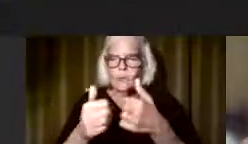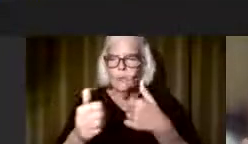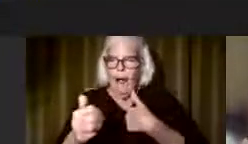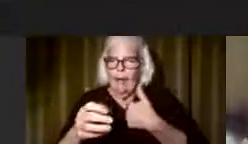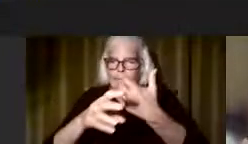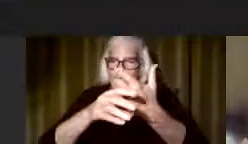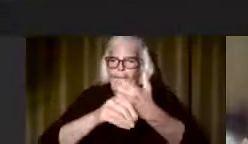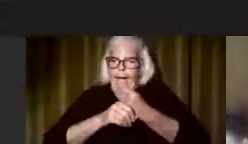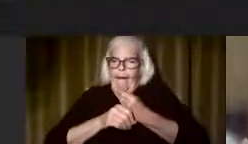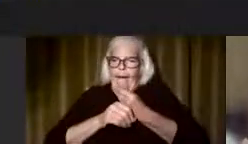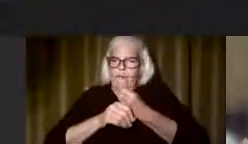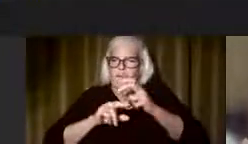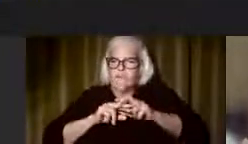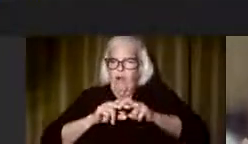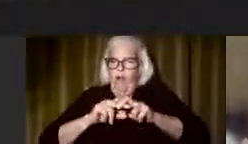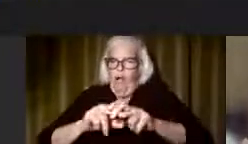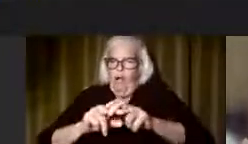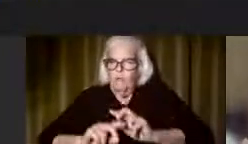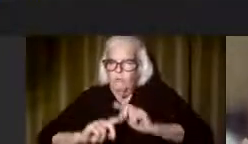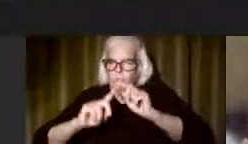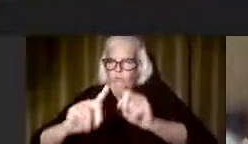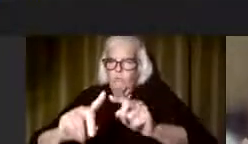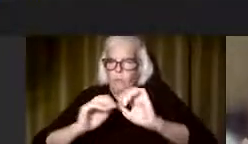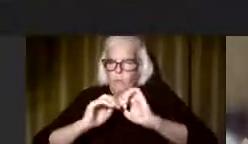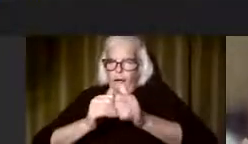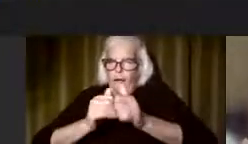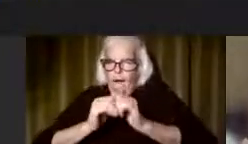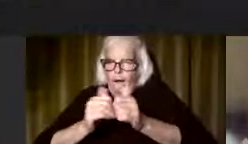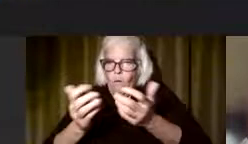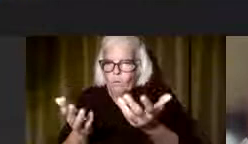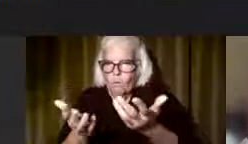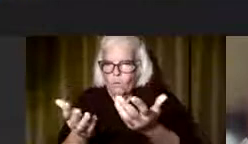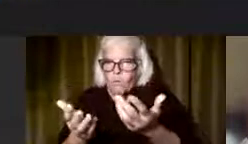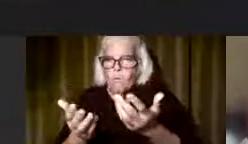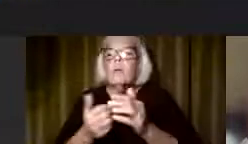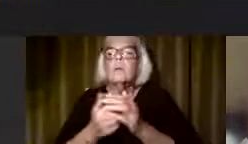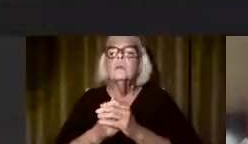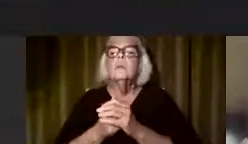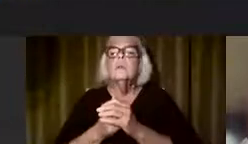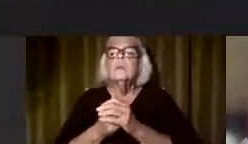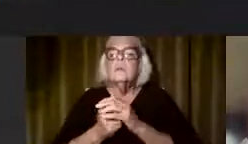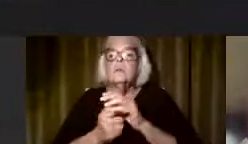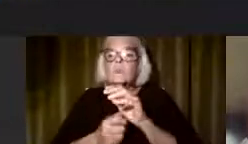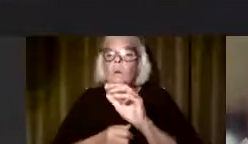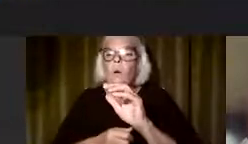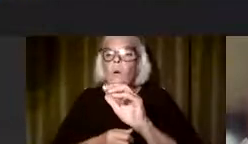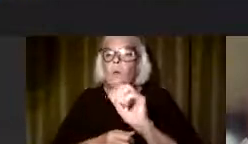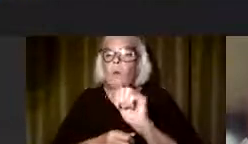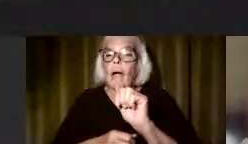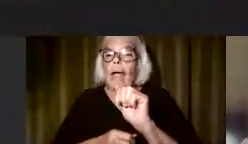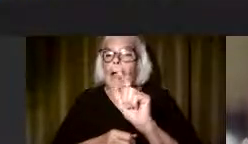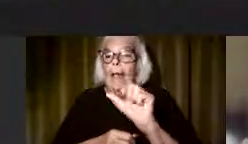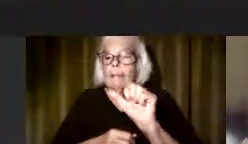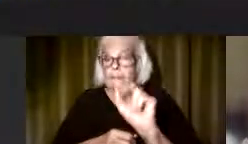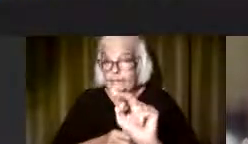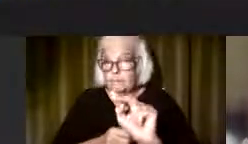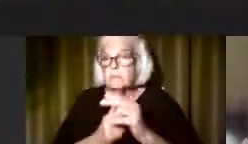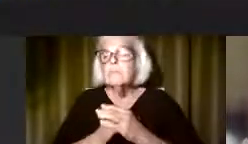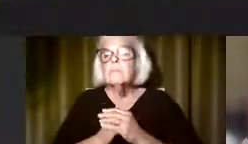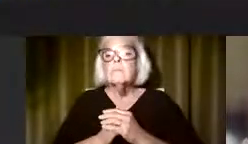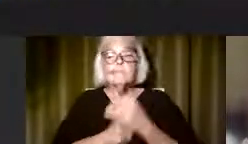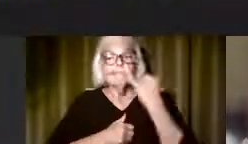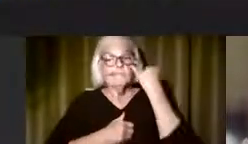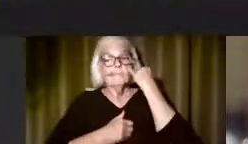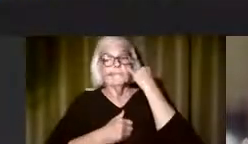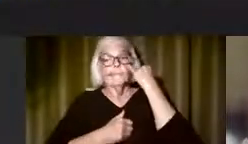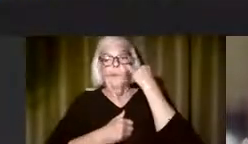So I can speak to the first question. If someone doesn't have a provider and they need